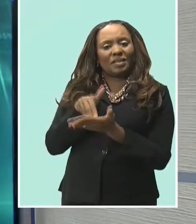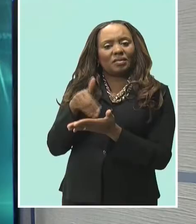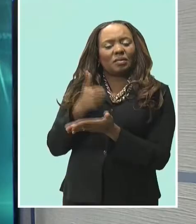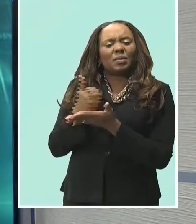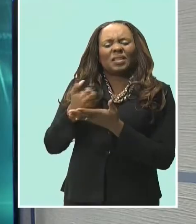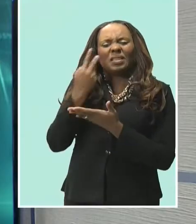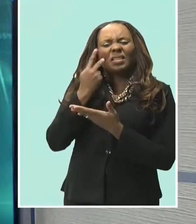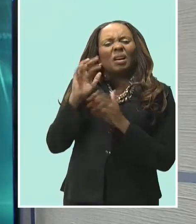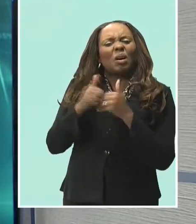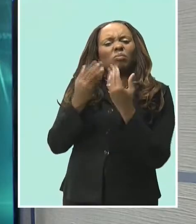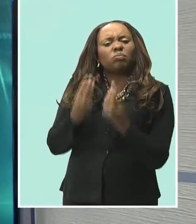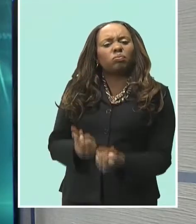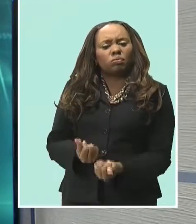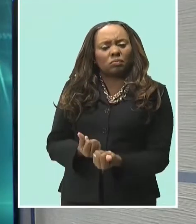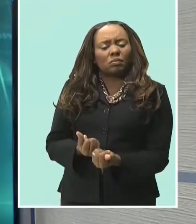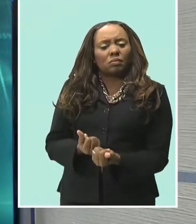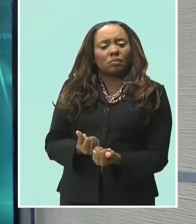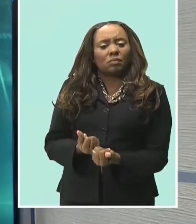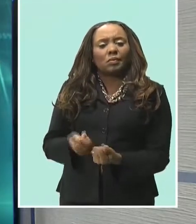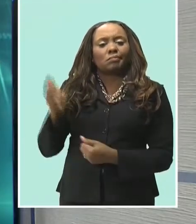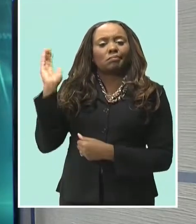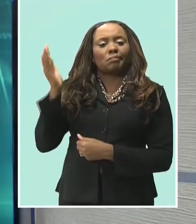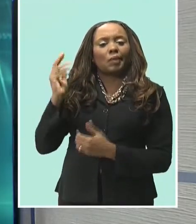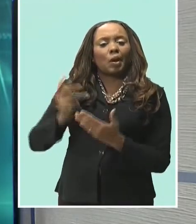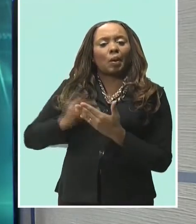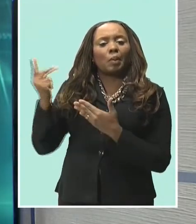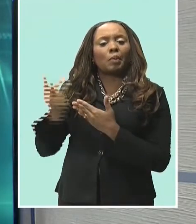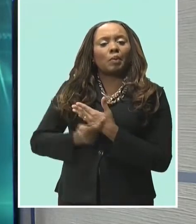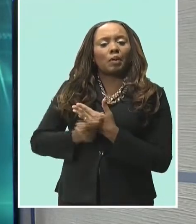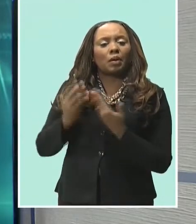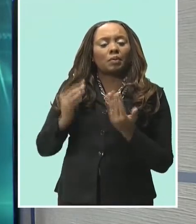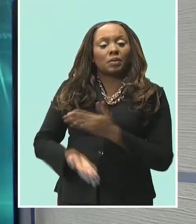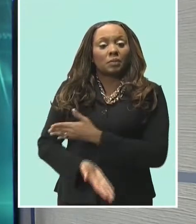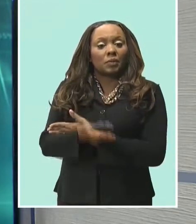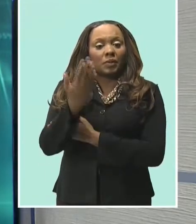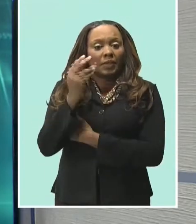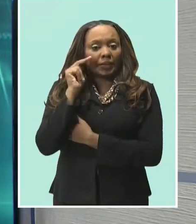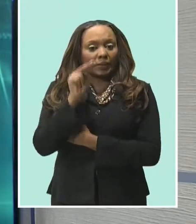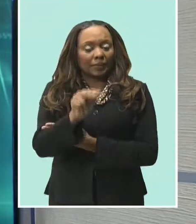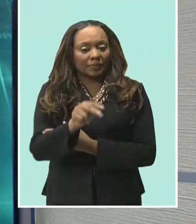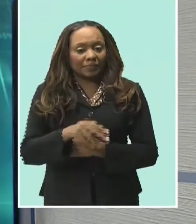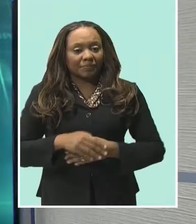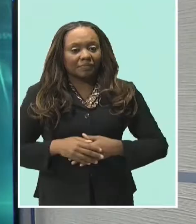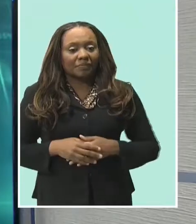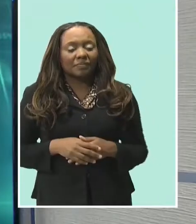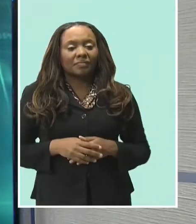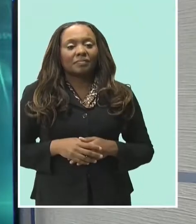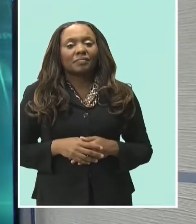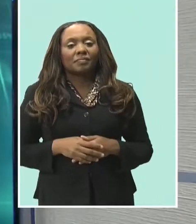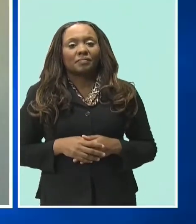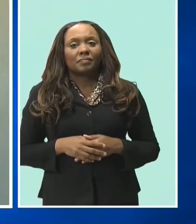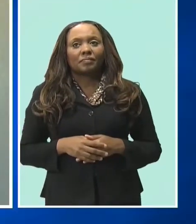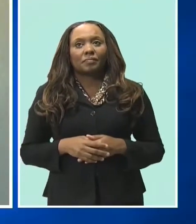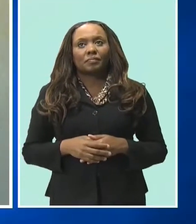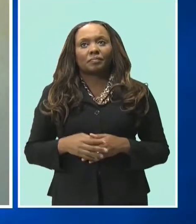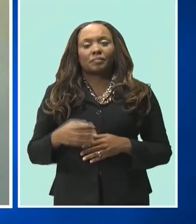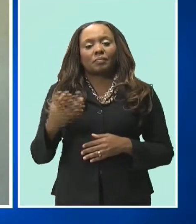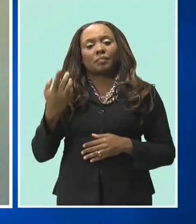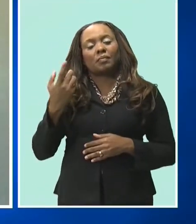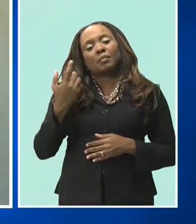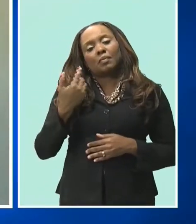can be resolved. Mr. Fletcher was speaking during the program Link Up on CBC TV8. Which has come